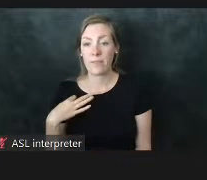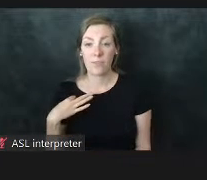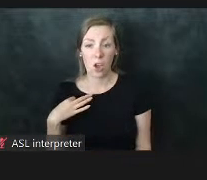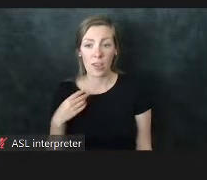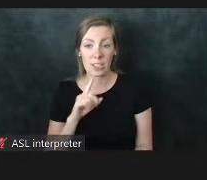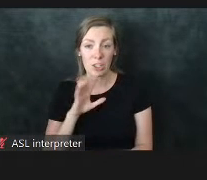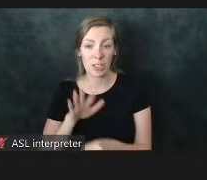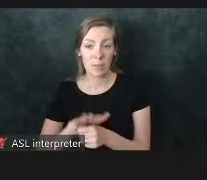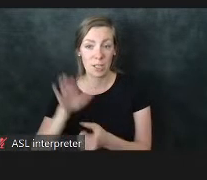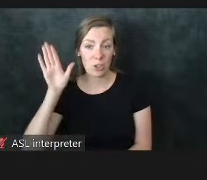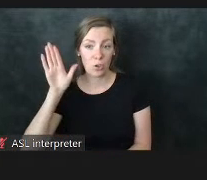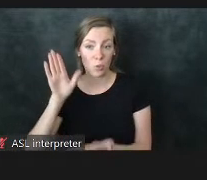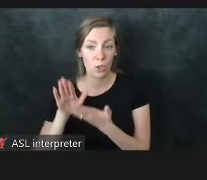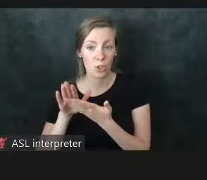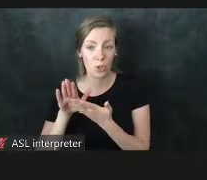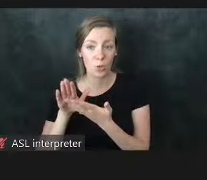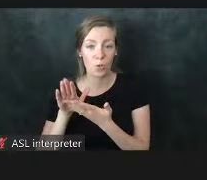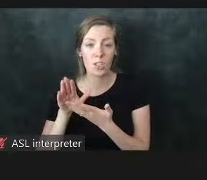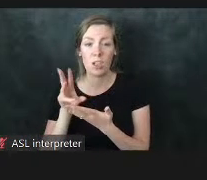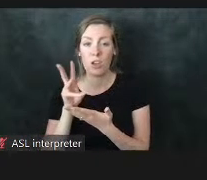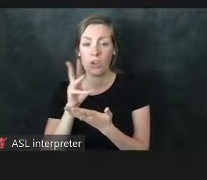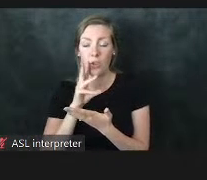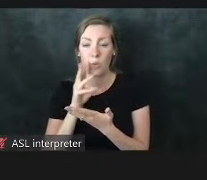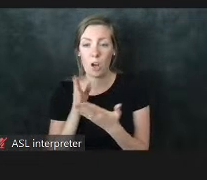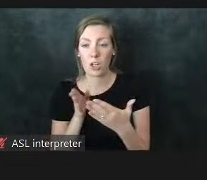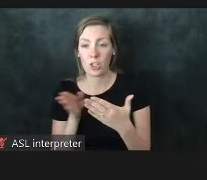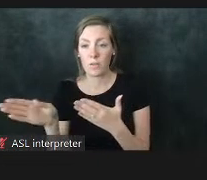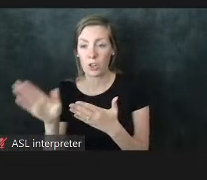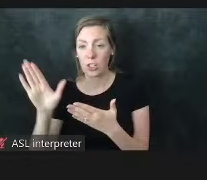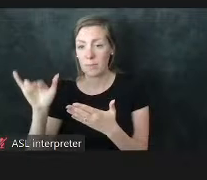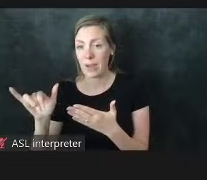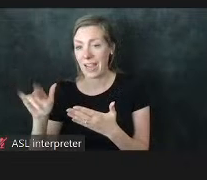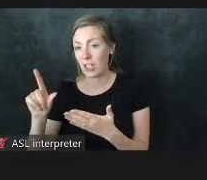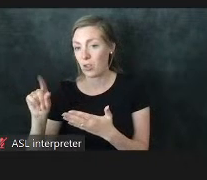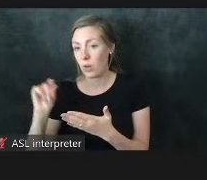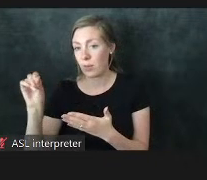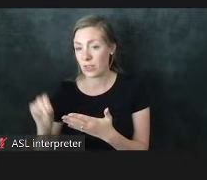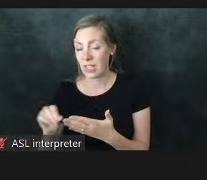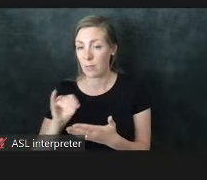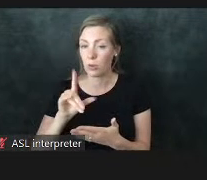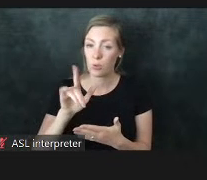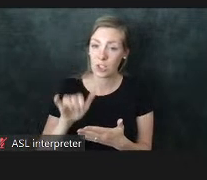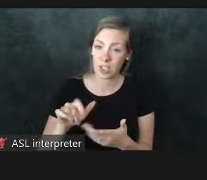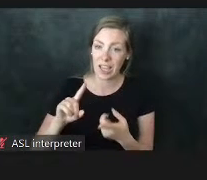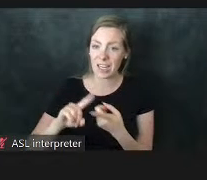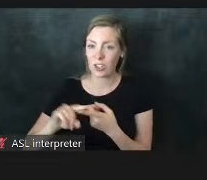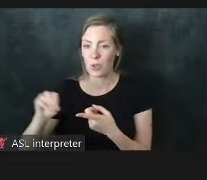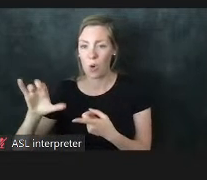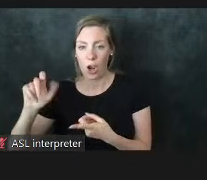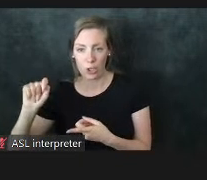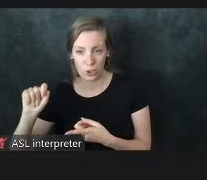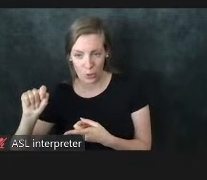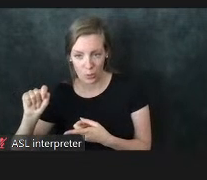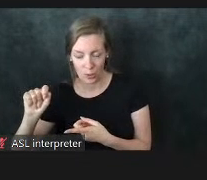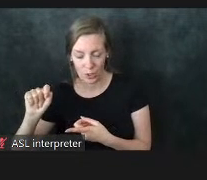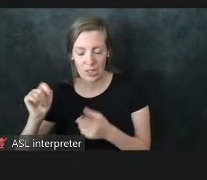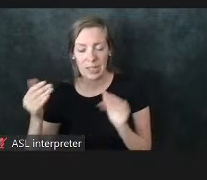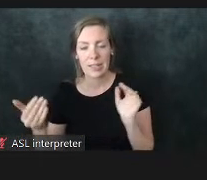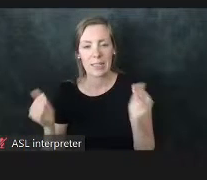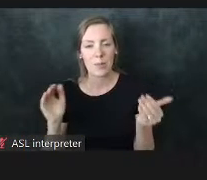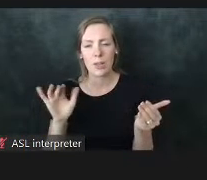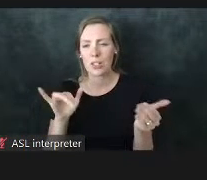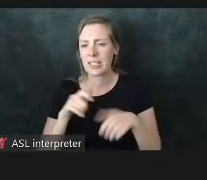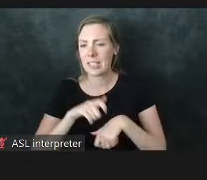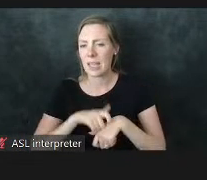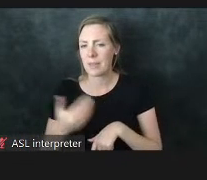to reducing Russian River diversions by 20% between July 1 and October 31 compared to the same period in 2020.